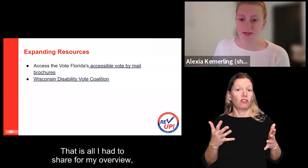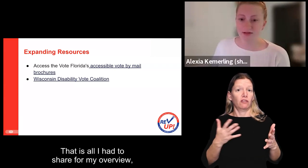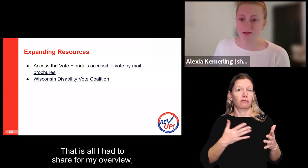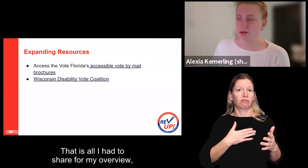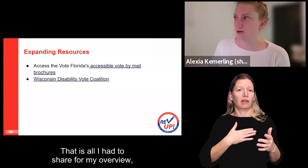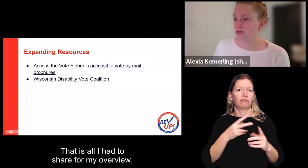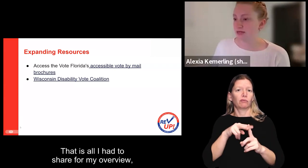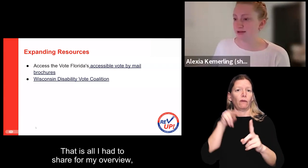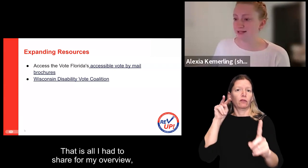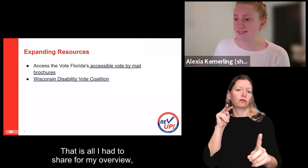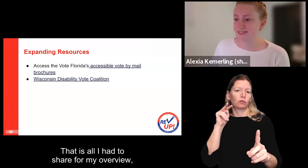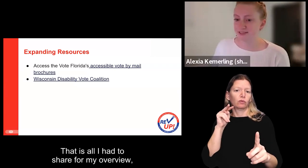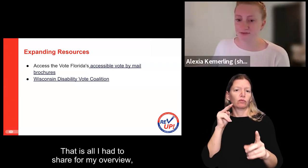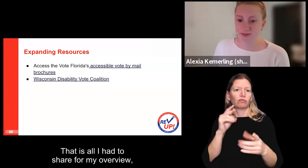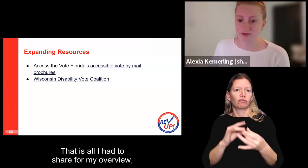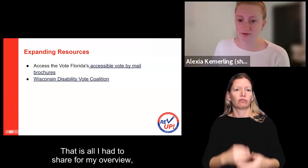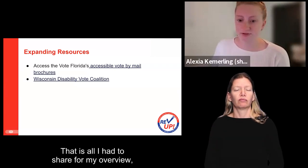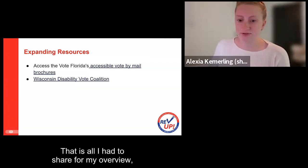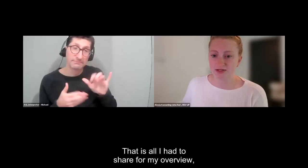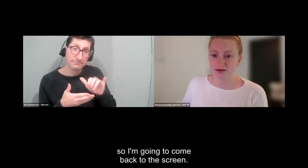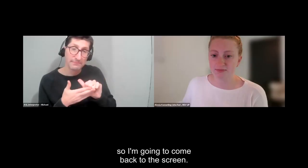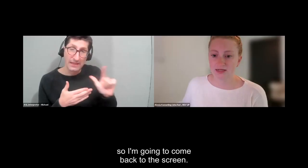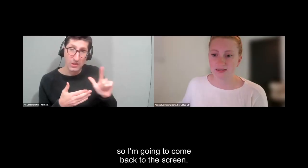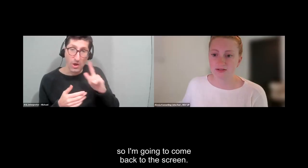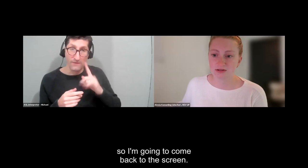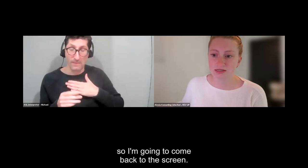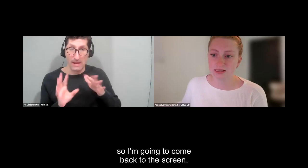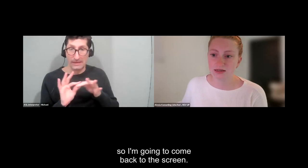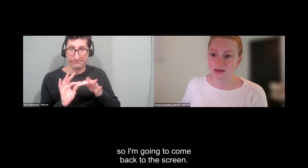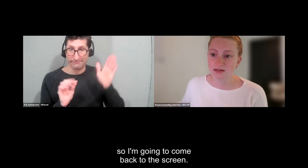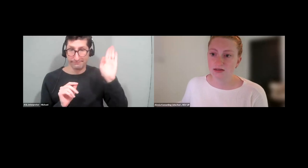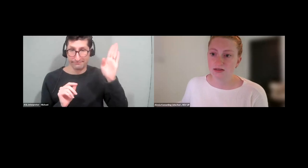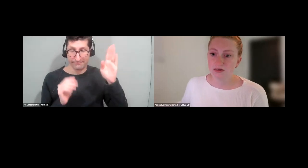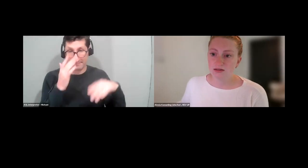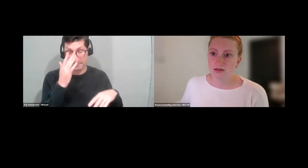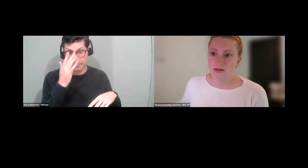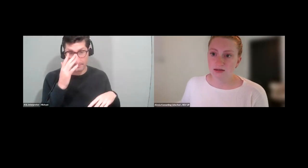And then that is all I had to share for my overview. So I'm going to come back to the screen.